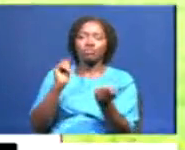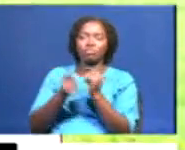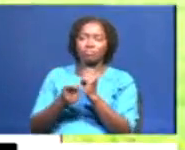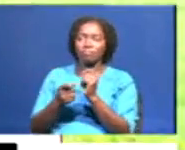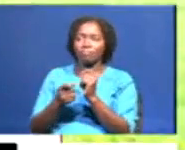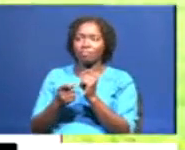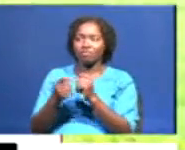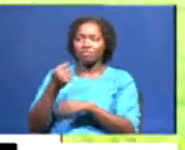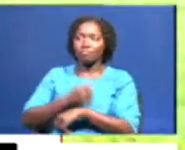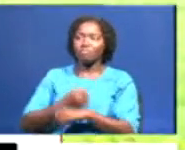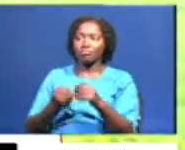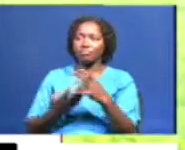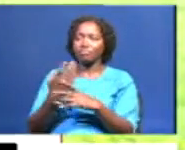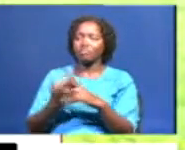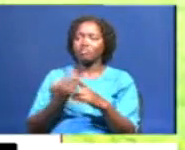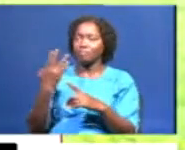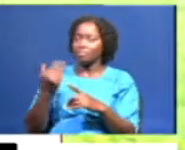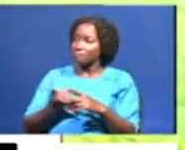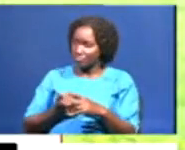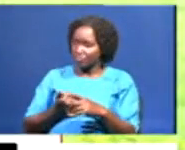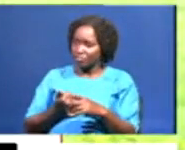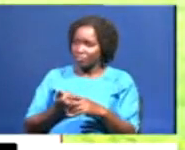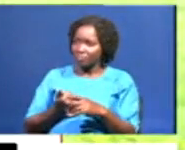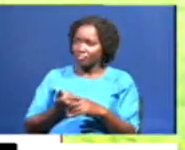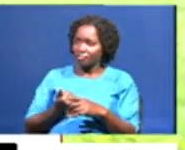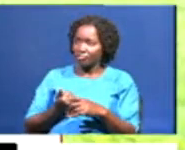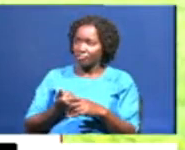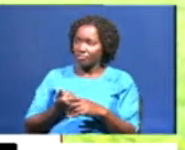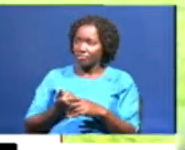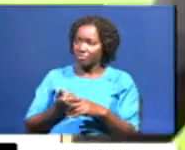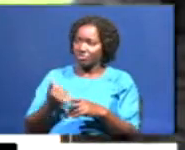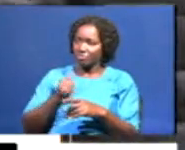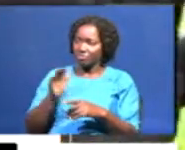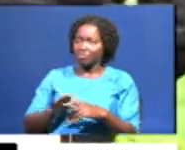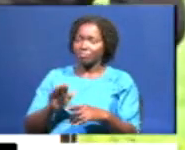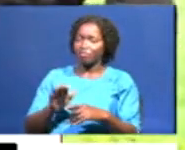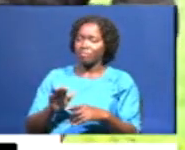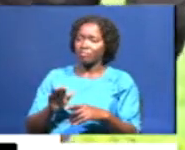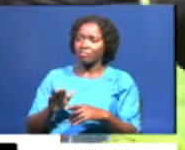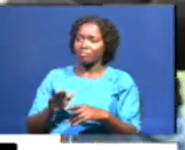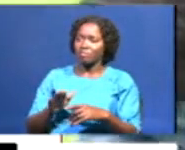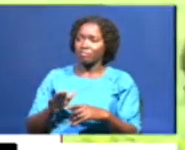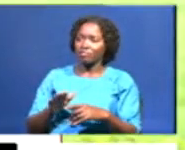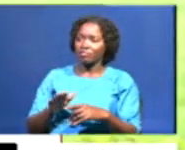school has actually grown from 4 girls, daughters of McDonald.